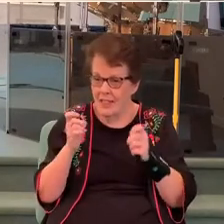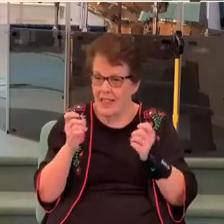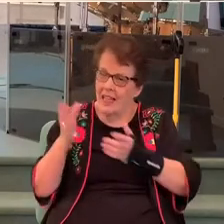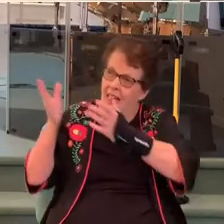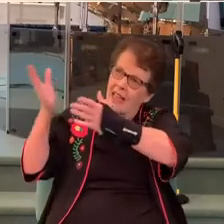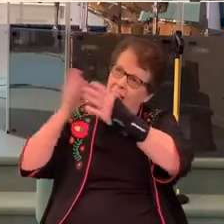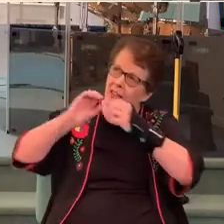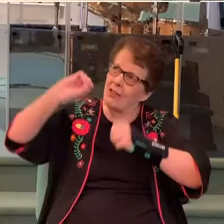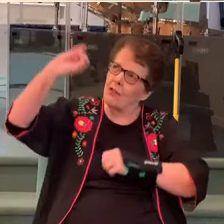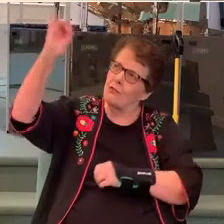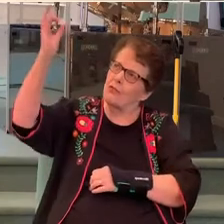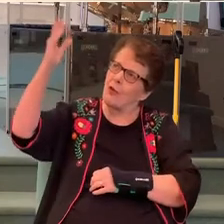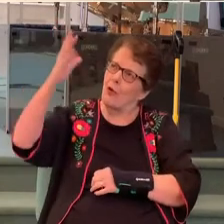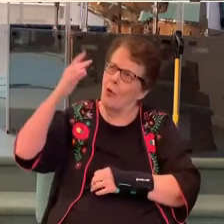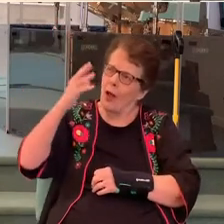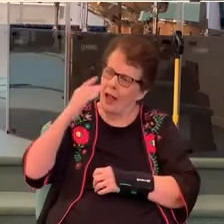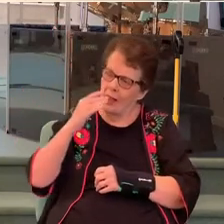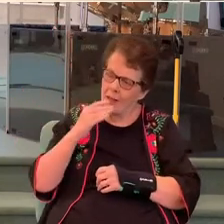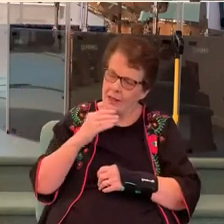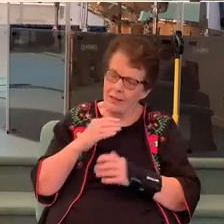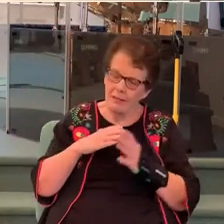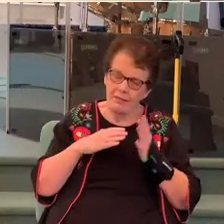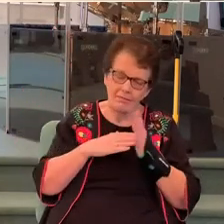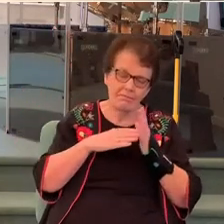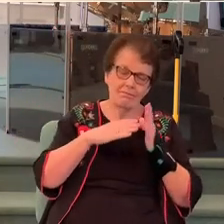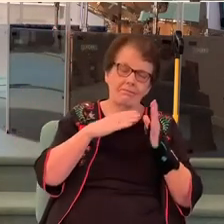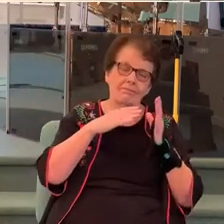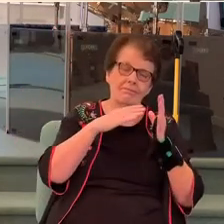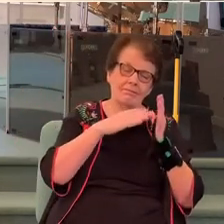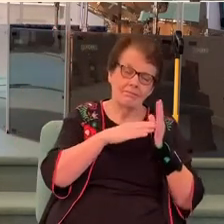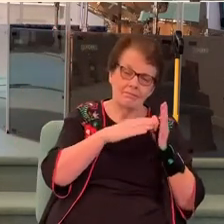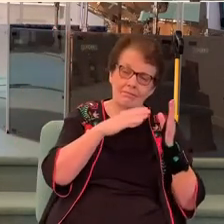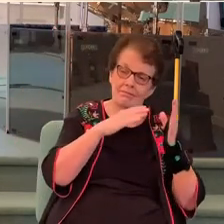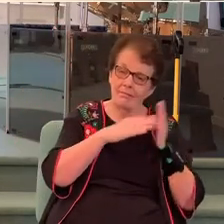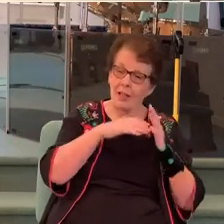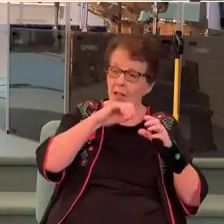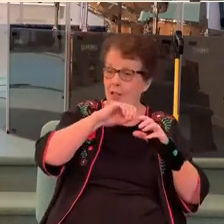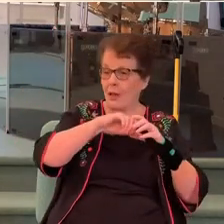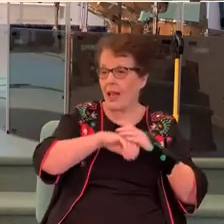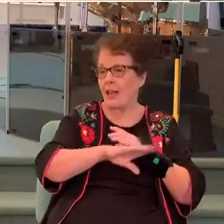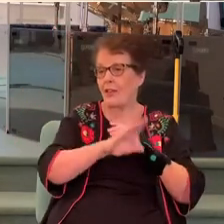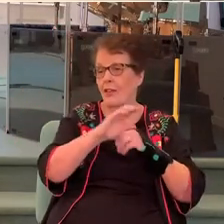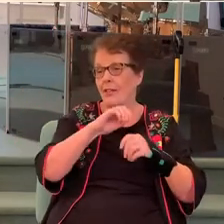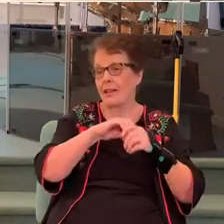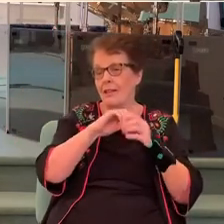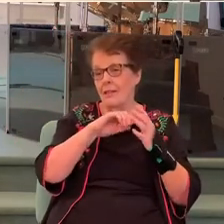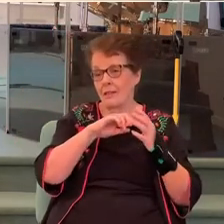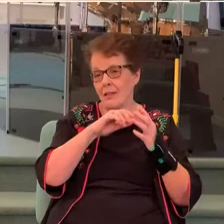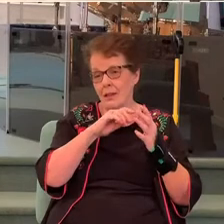we receive that as we enter into meaningful prayer with Him.